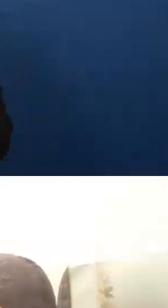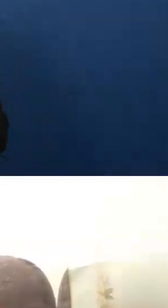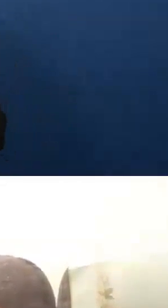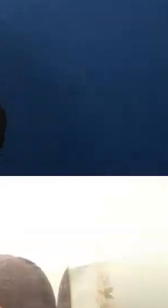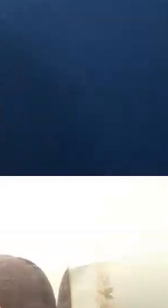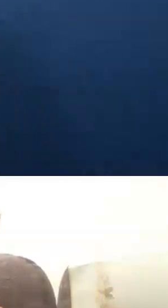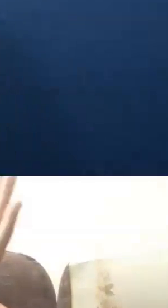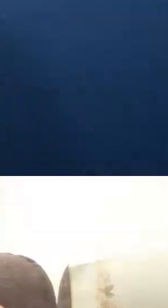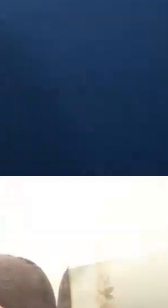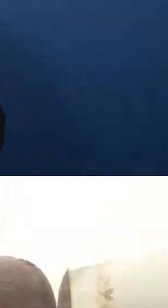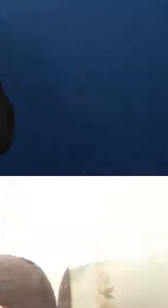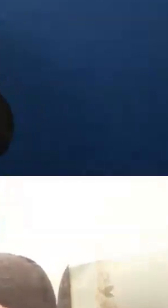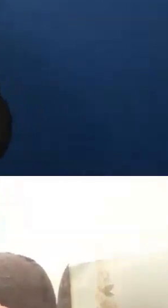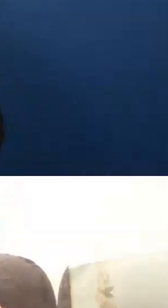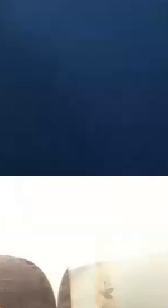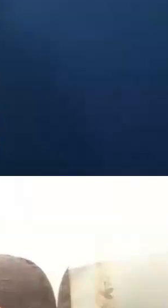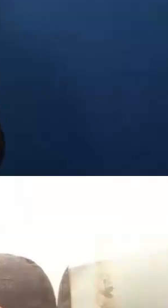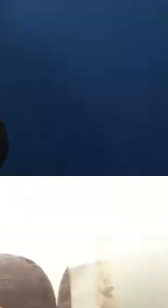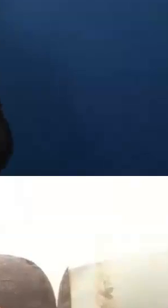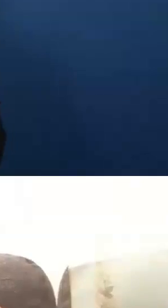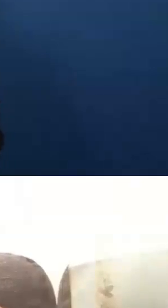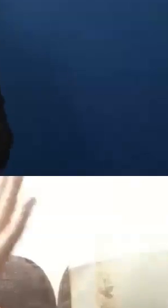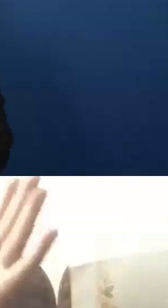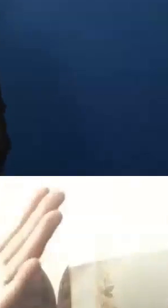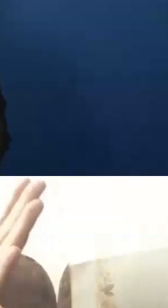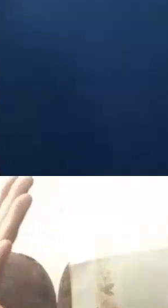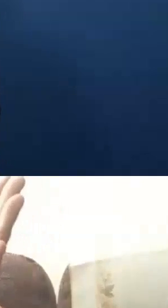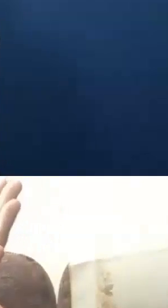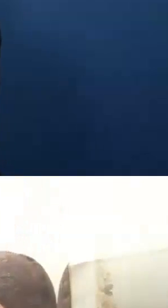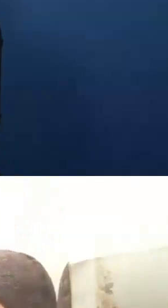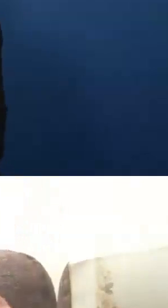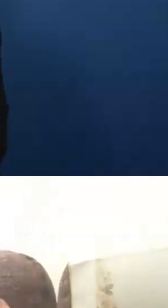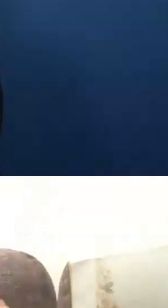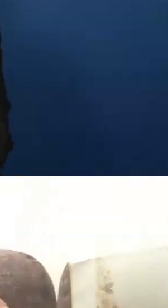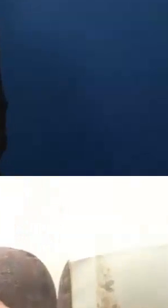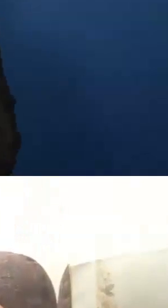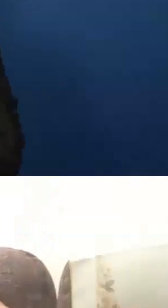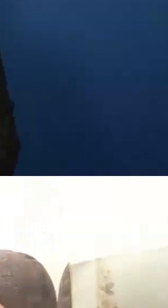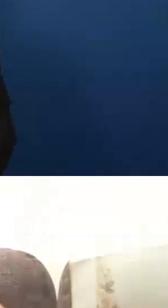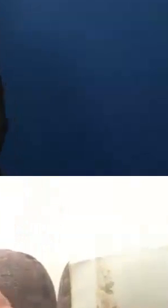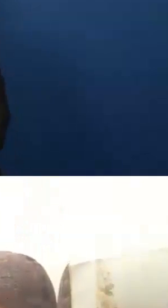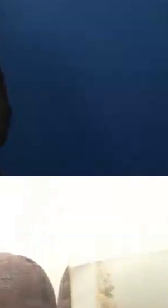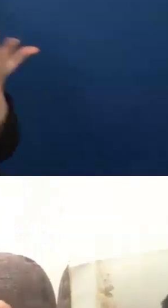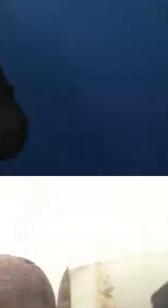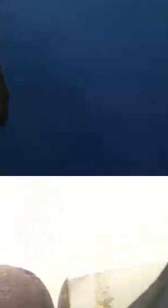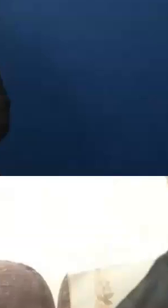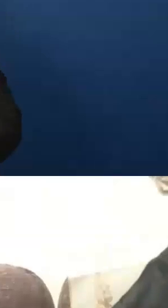no definition between which groups you are. It can be used for a wider range of people, as I said earlier.